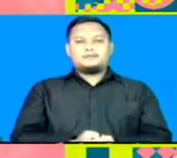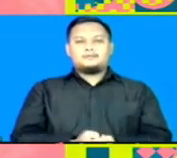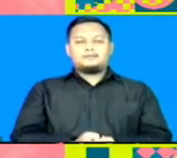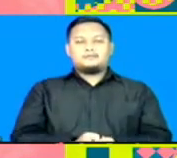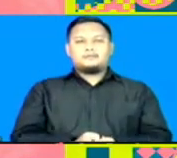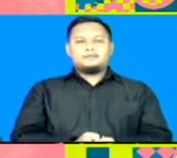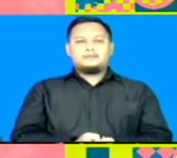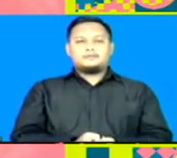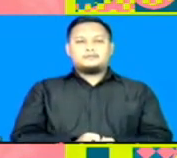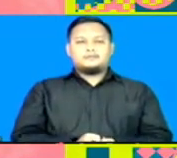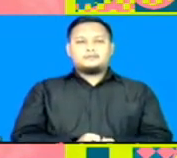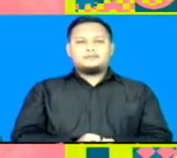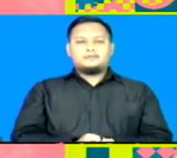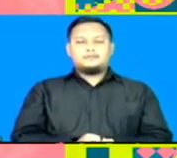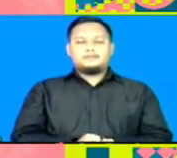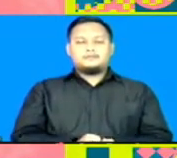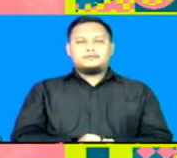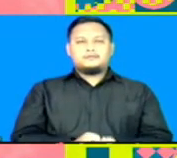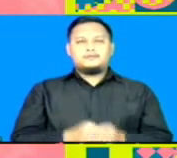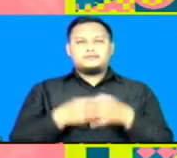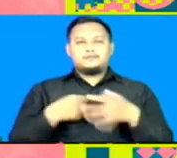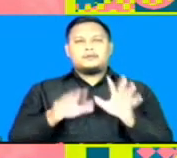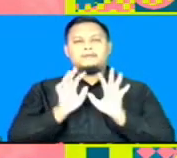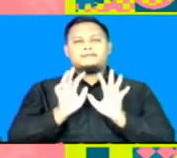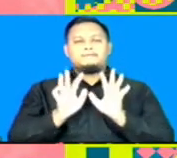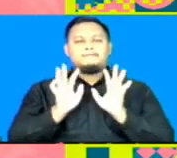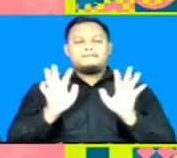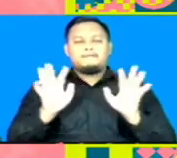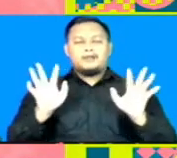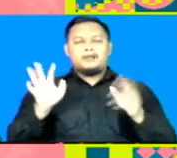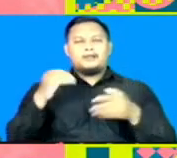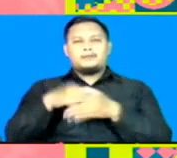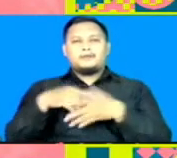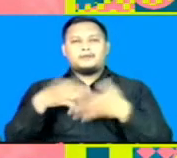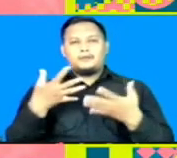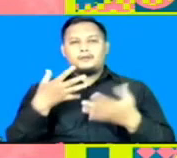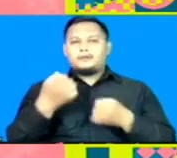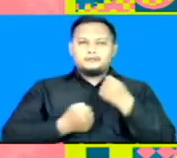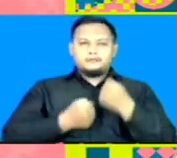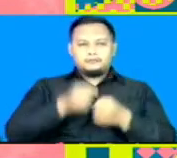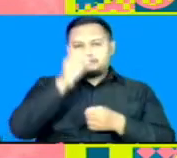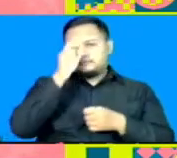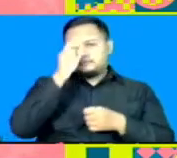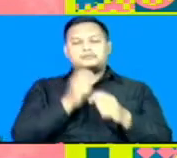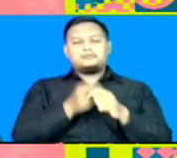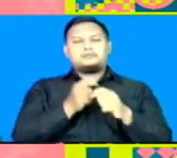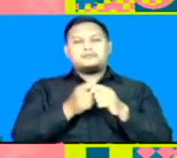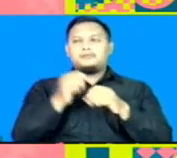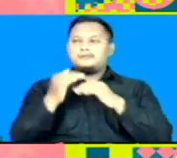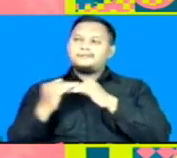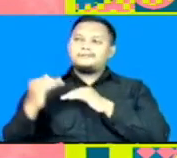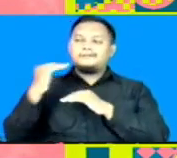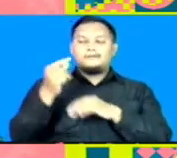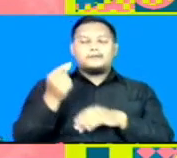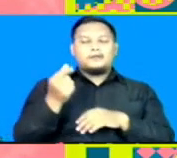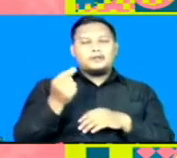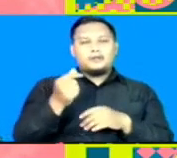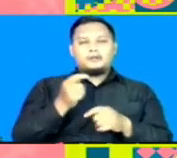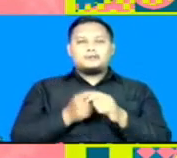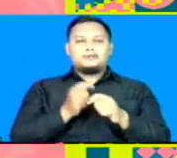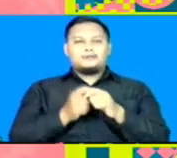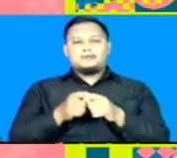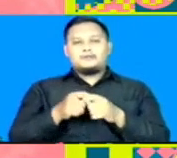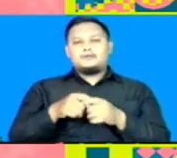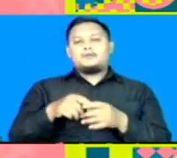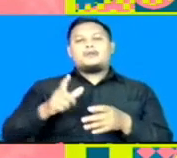which I believe is decent work and economic growth. However, Indonesia as the presidency